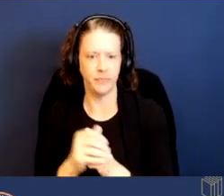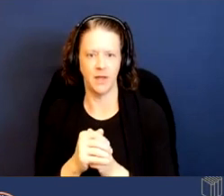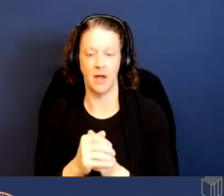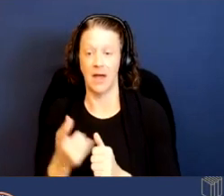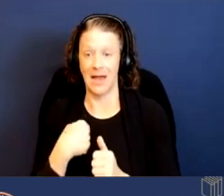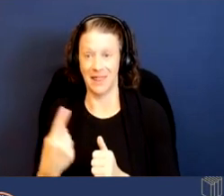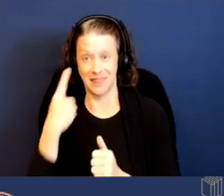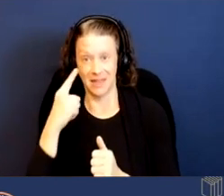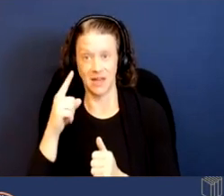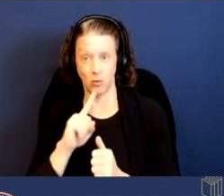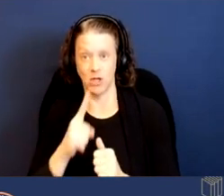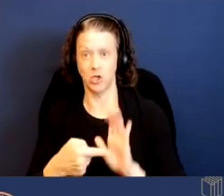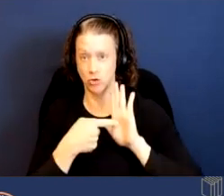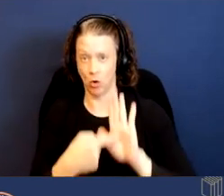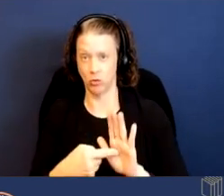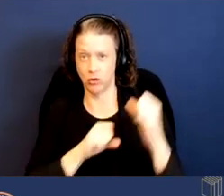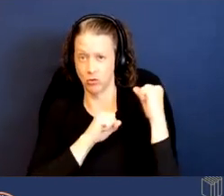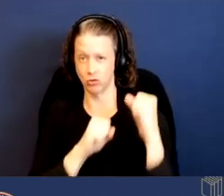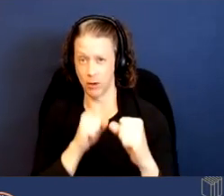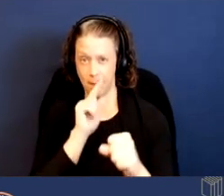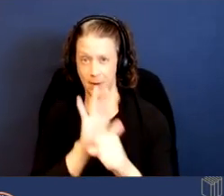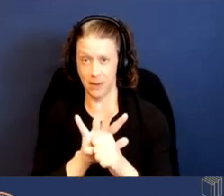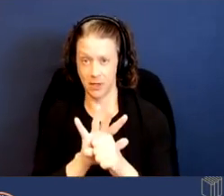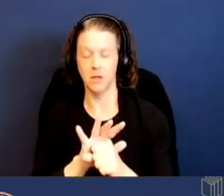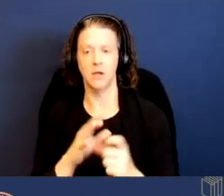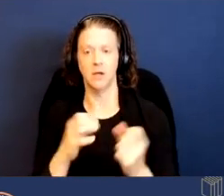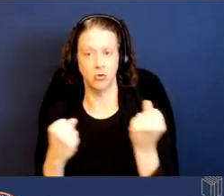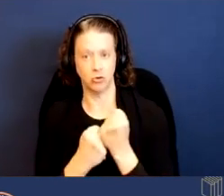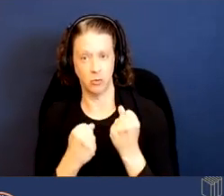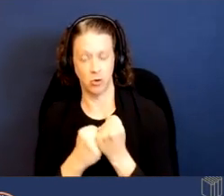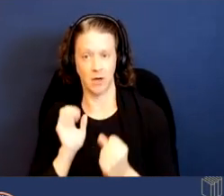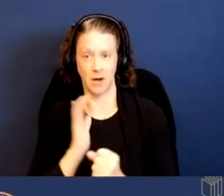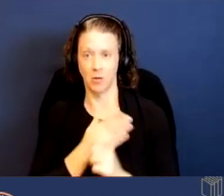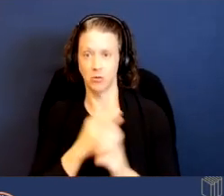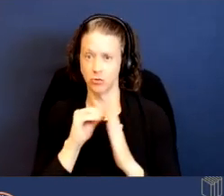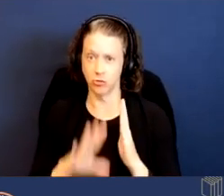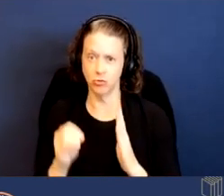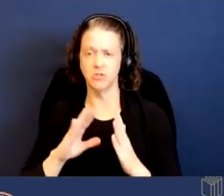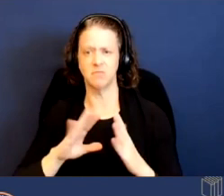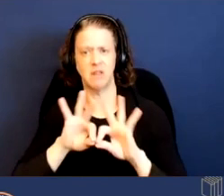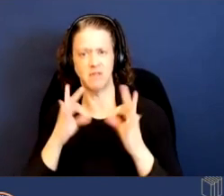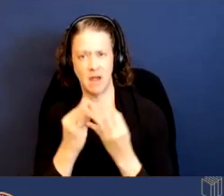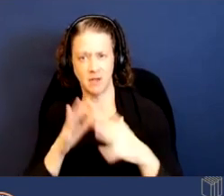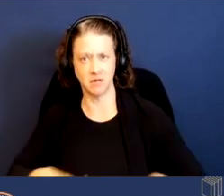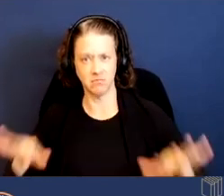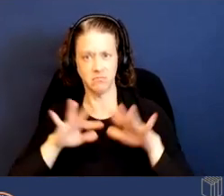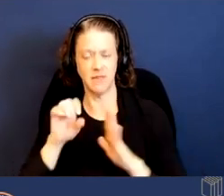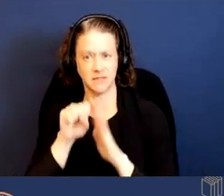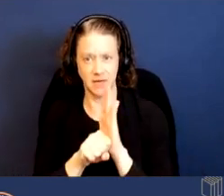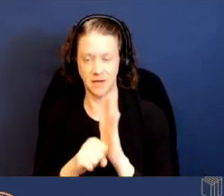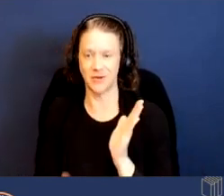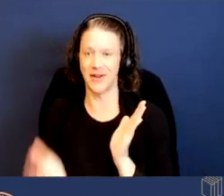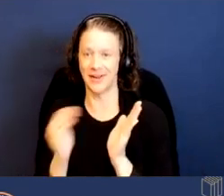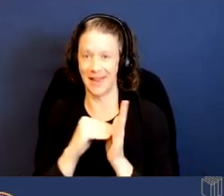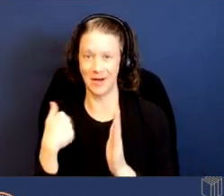think, a really strong commitment to supporting our students and our families across the state. So once again, we're